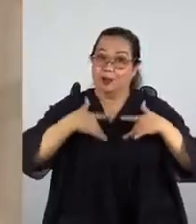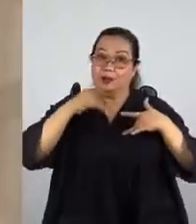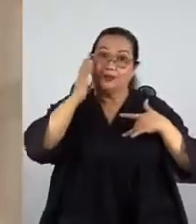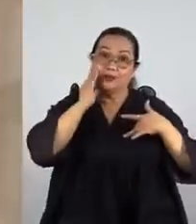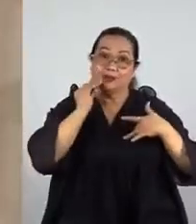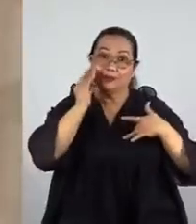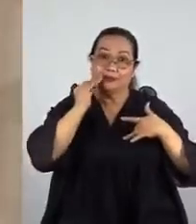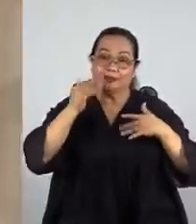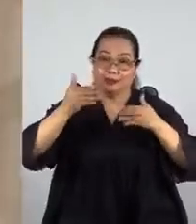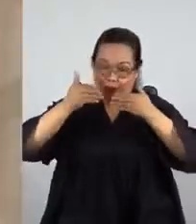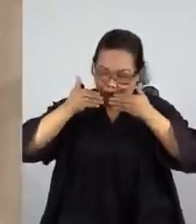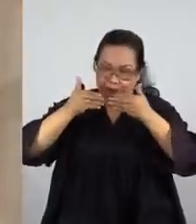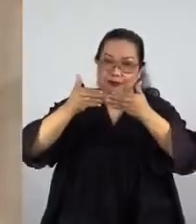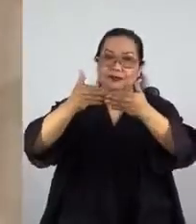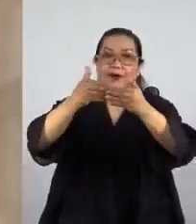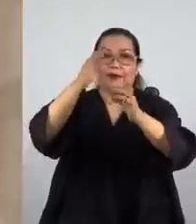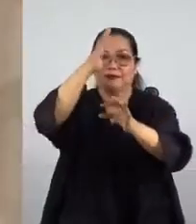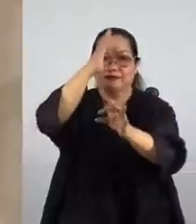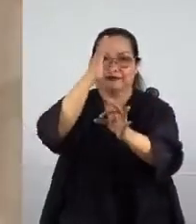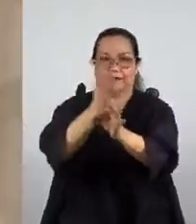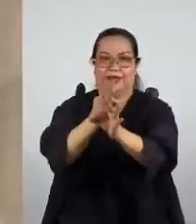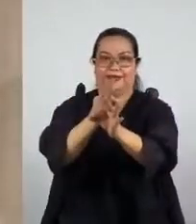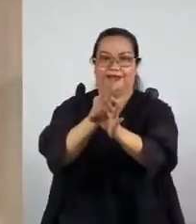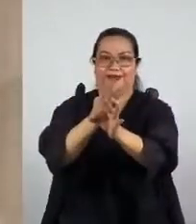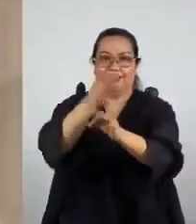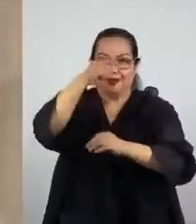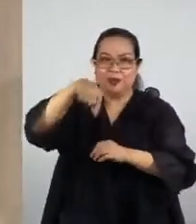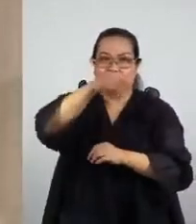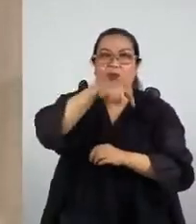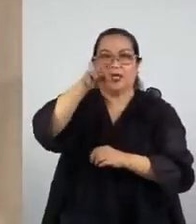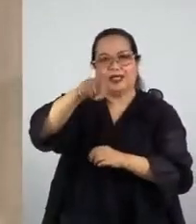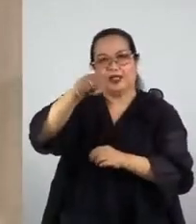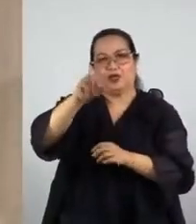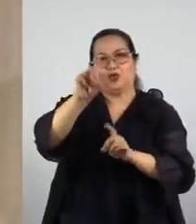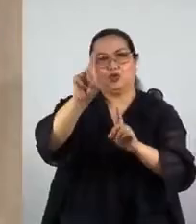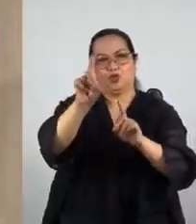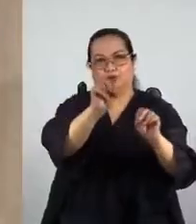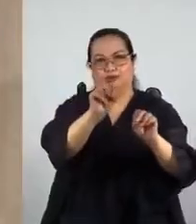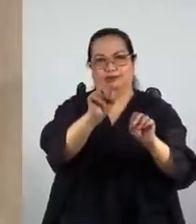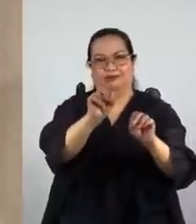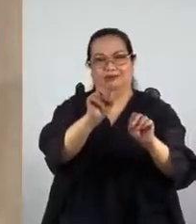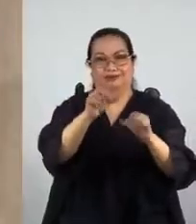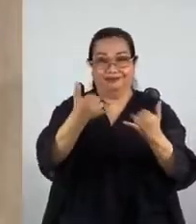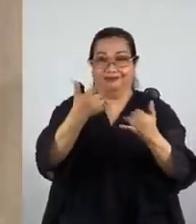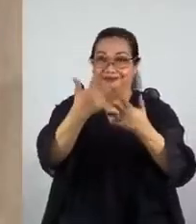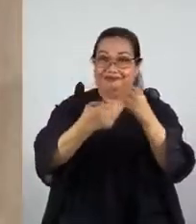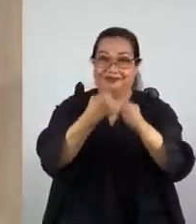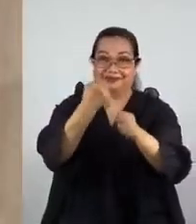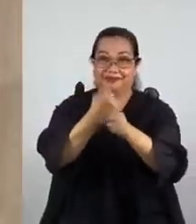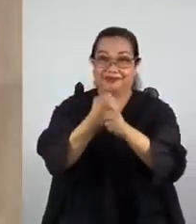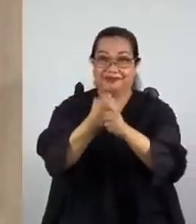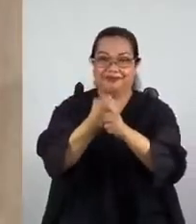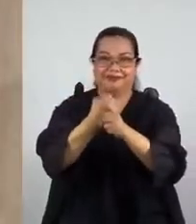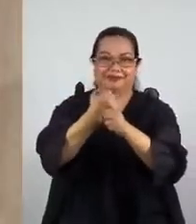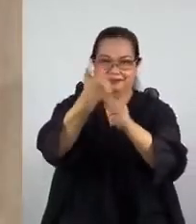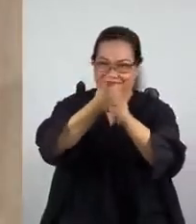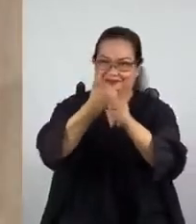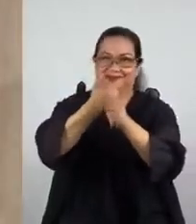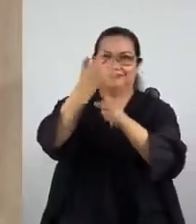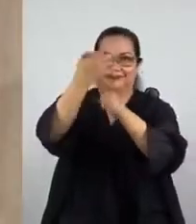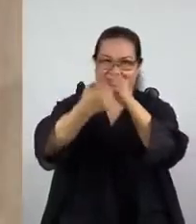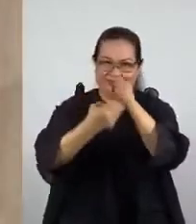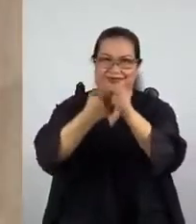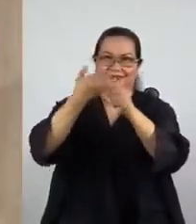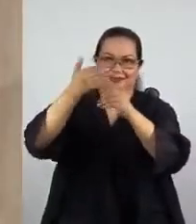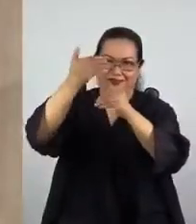Forward in faith, that is what we ought to do. This new year and every year